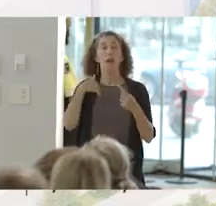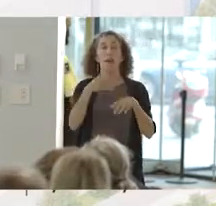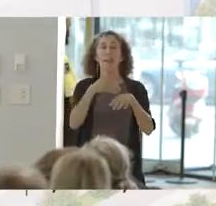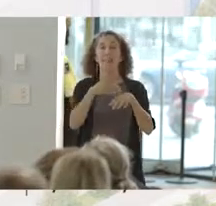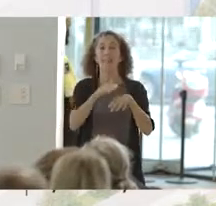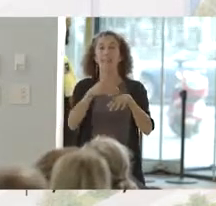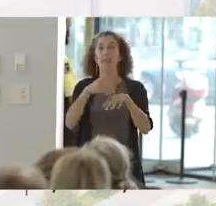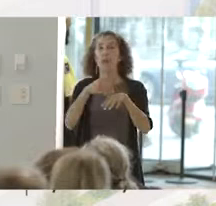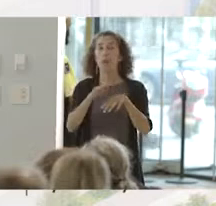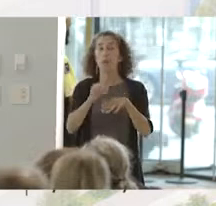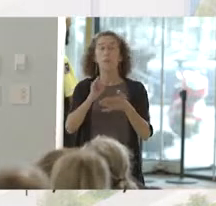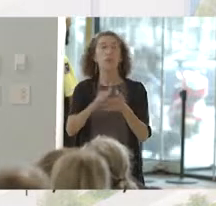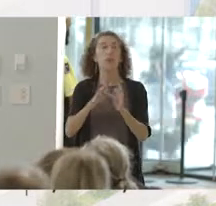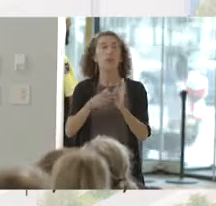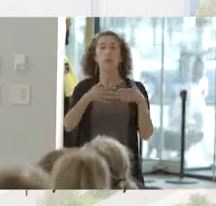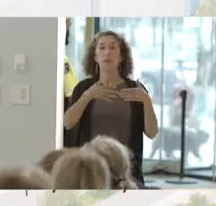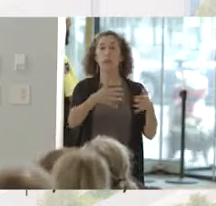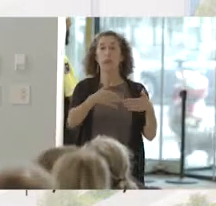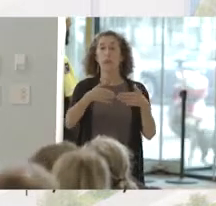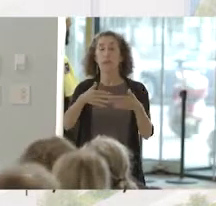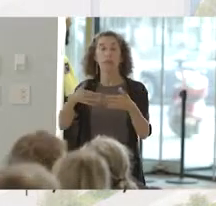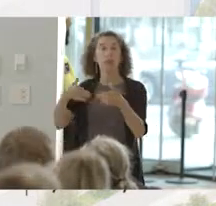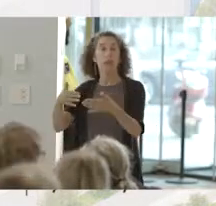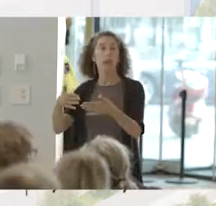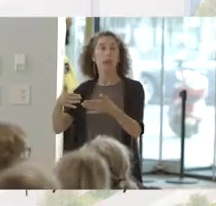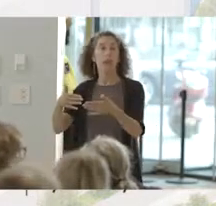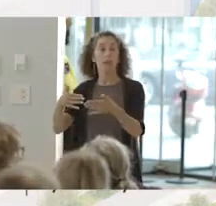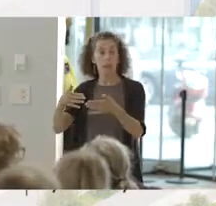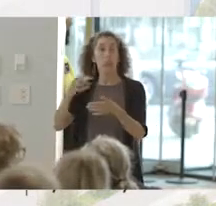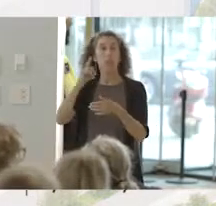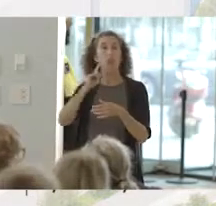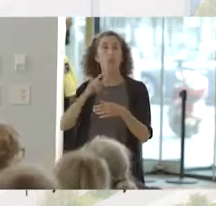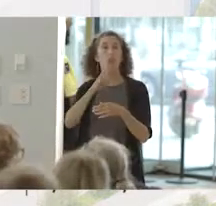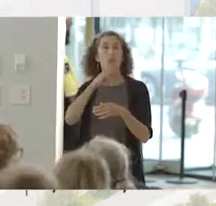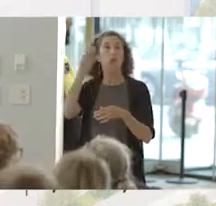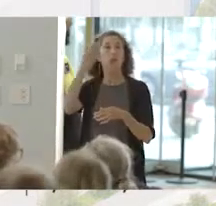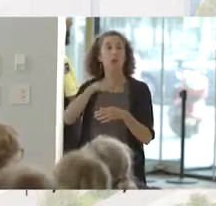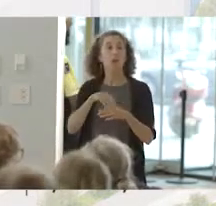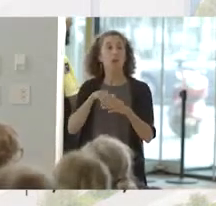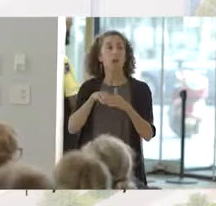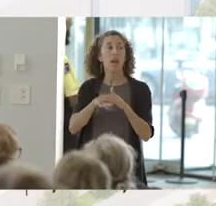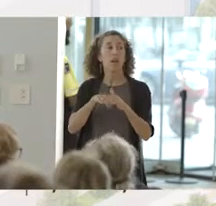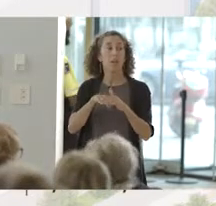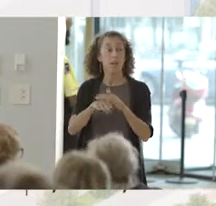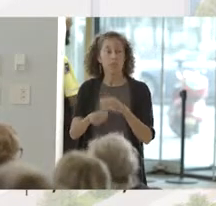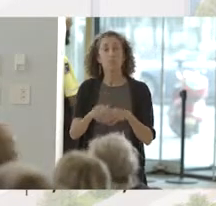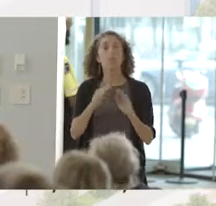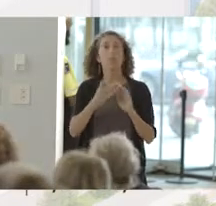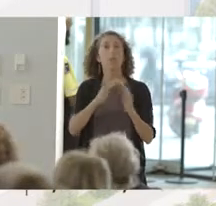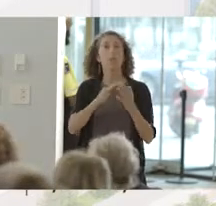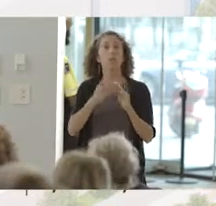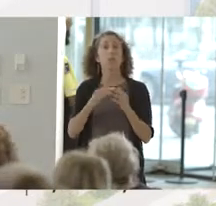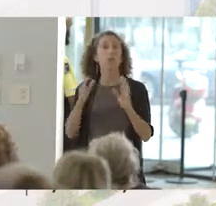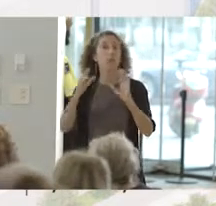roller gates or swing gates, to make sure that access is maintained as you're approaching the waterfront. And a lot of the community comments that we heard about this area